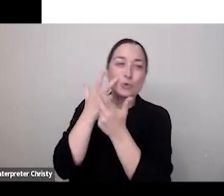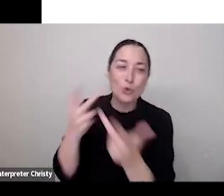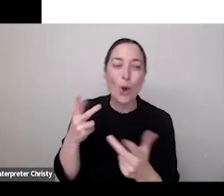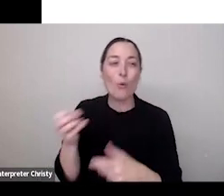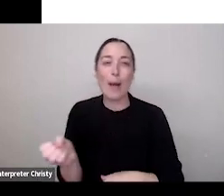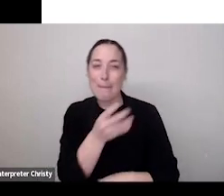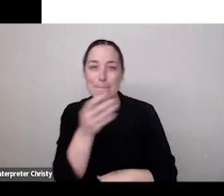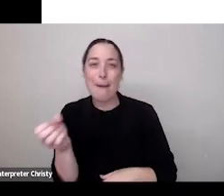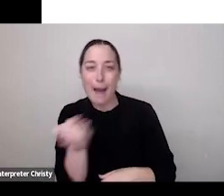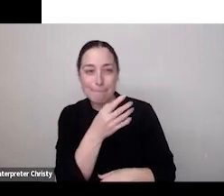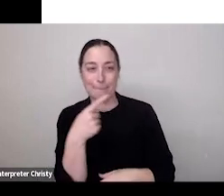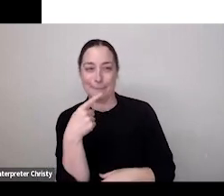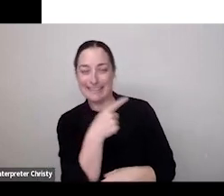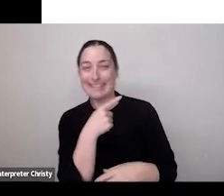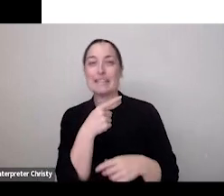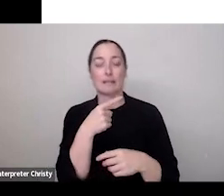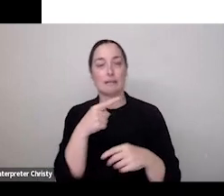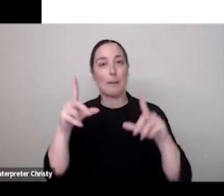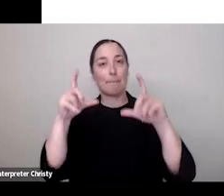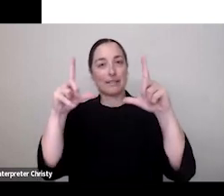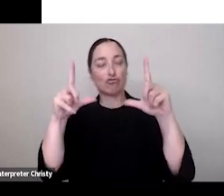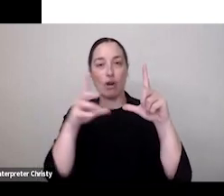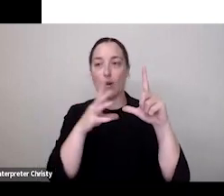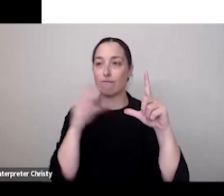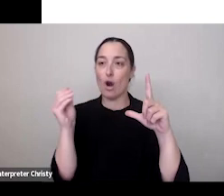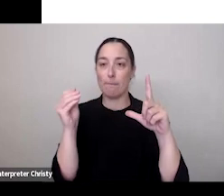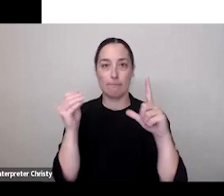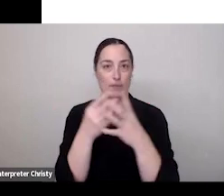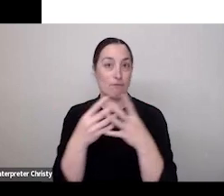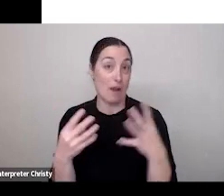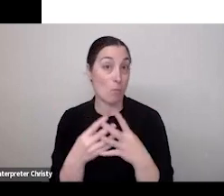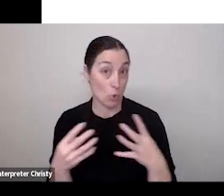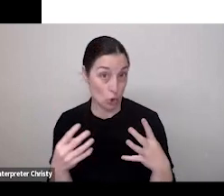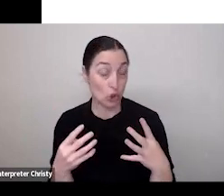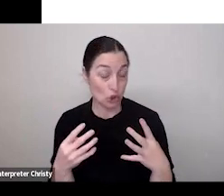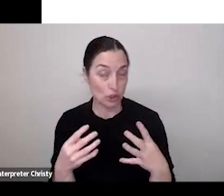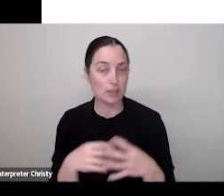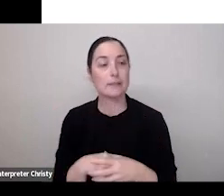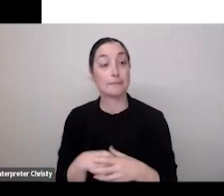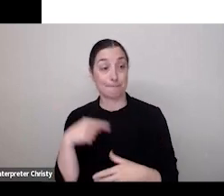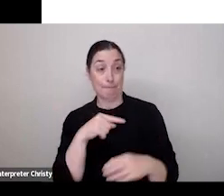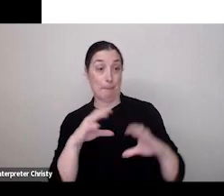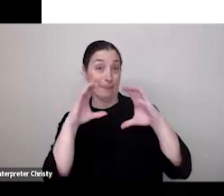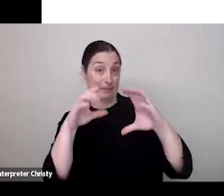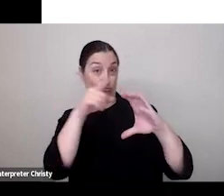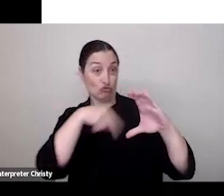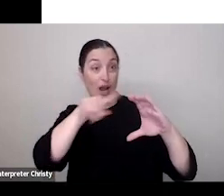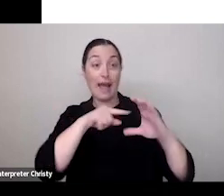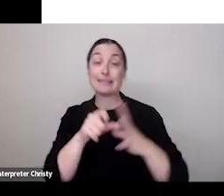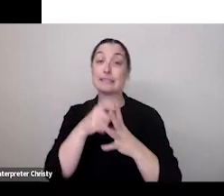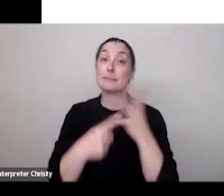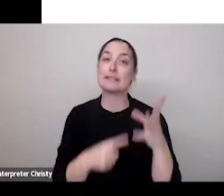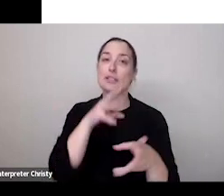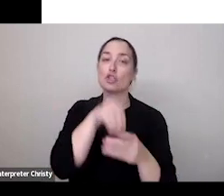slide that are pictures of sections of the framework and toolkit. On this slide, there's a picture of one of our disability